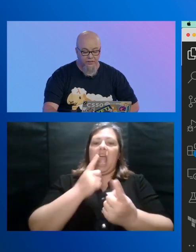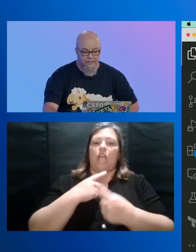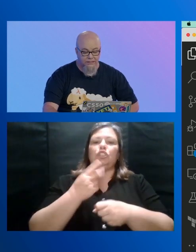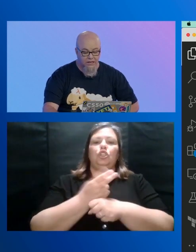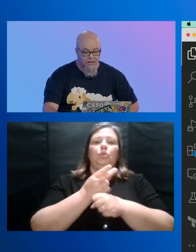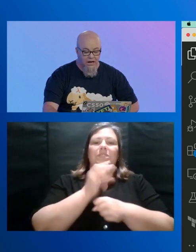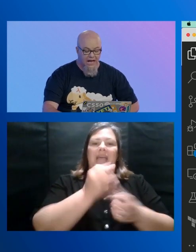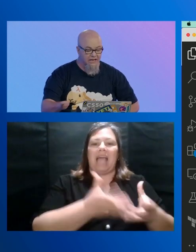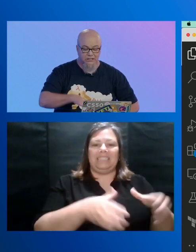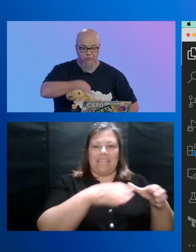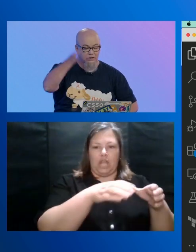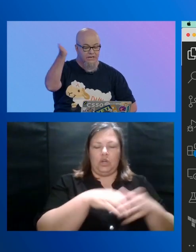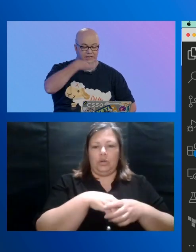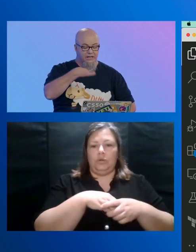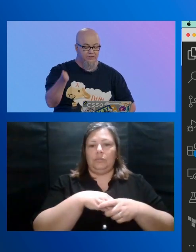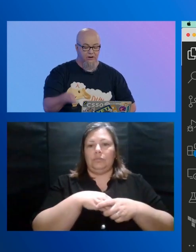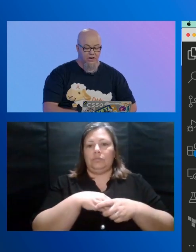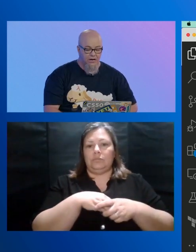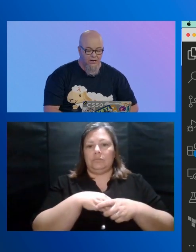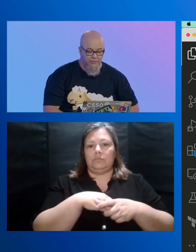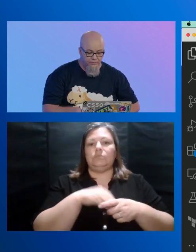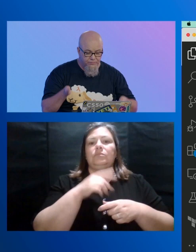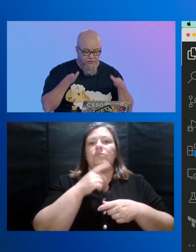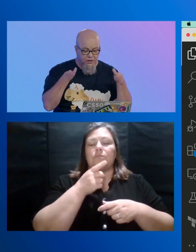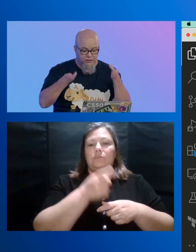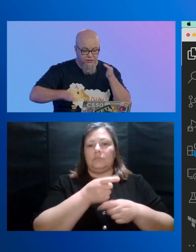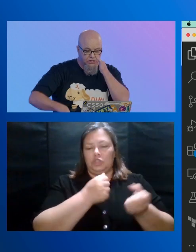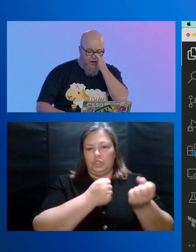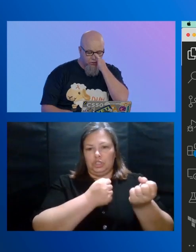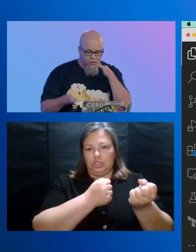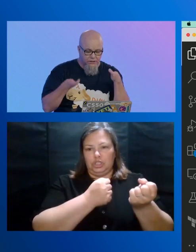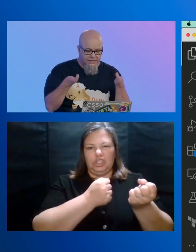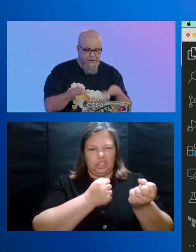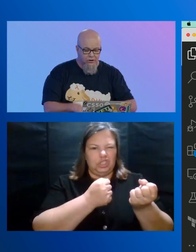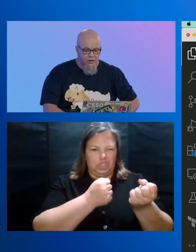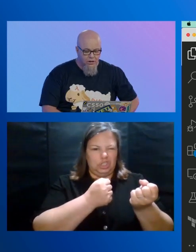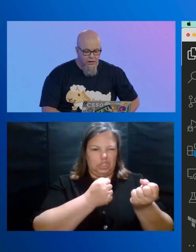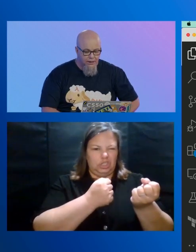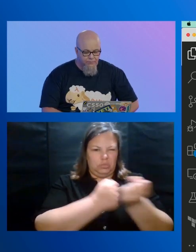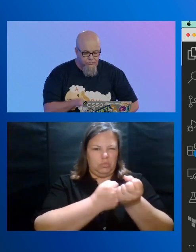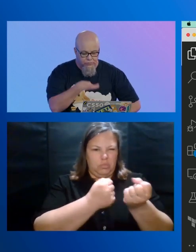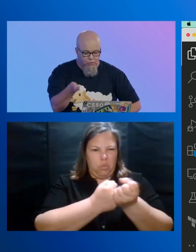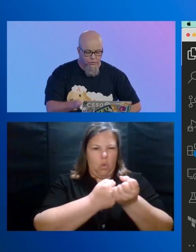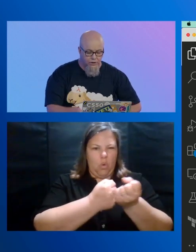running on this, and it supports any of the other the Docker or container